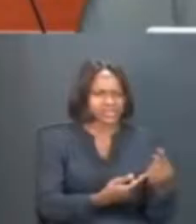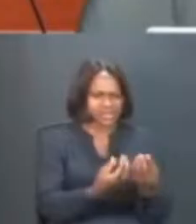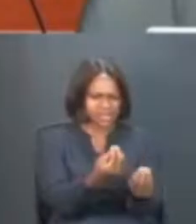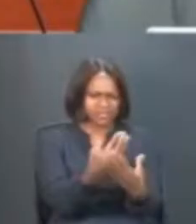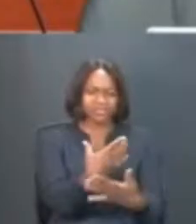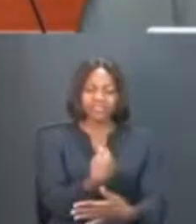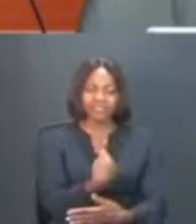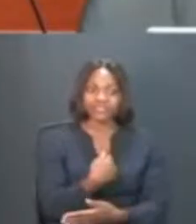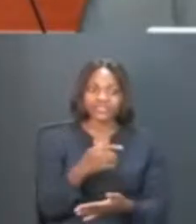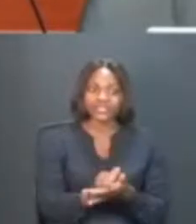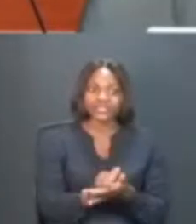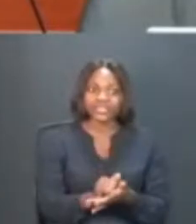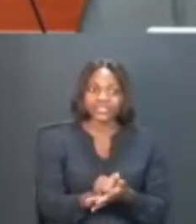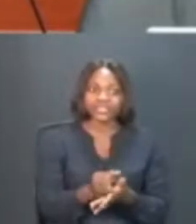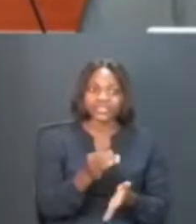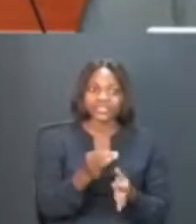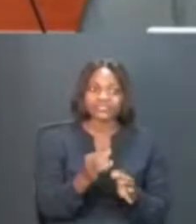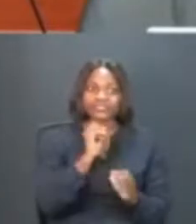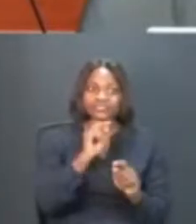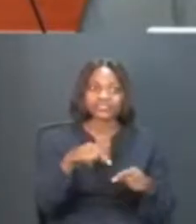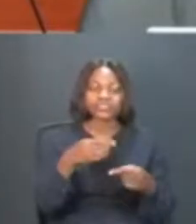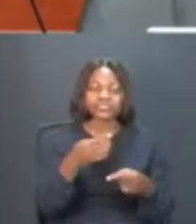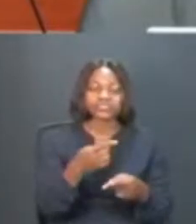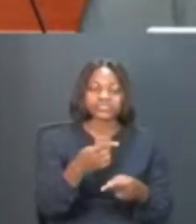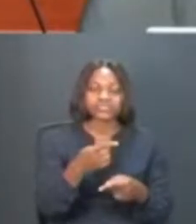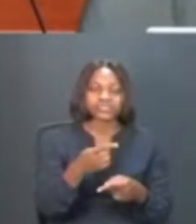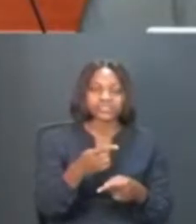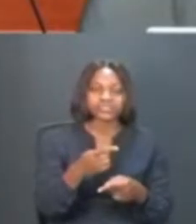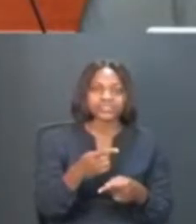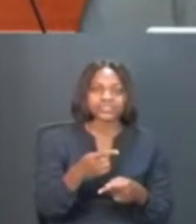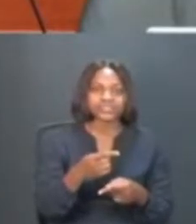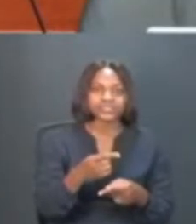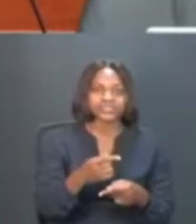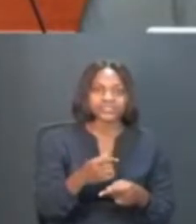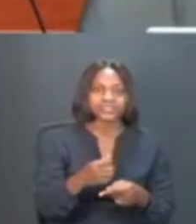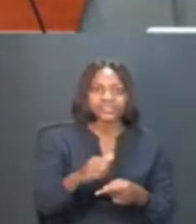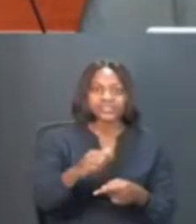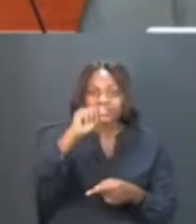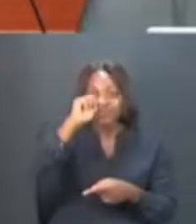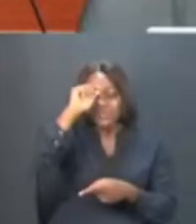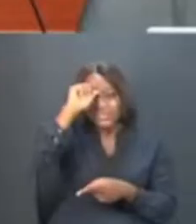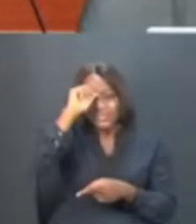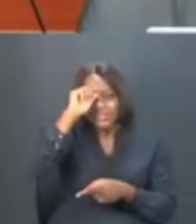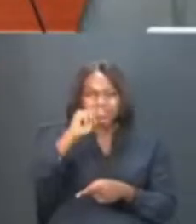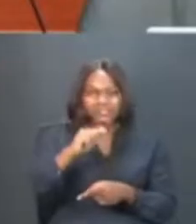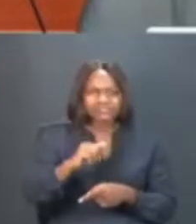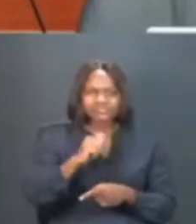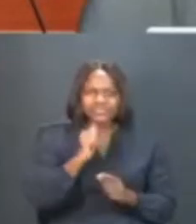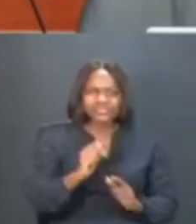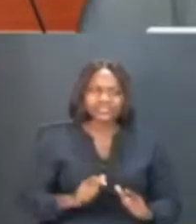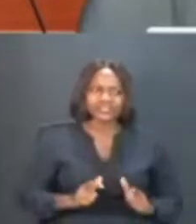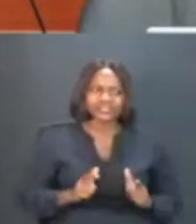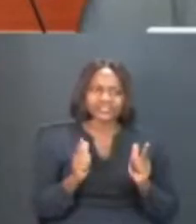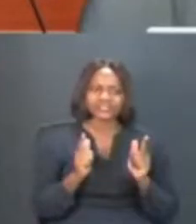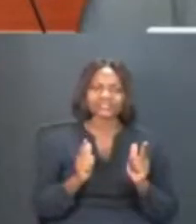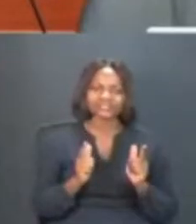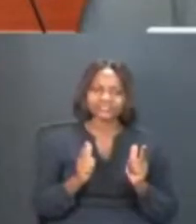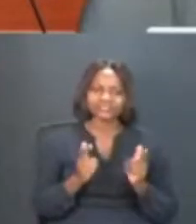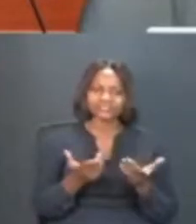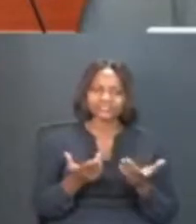that if you even take her to India, she will not survive. That's what I was told. But can we do